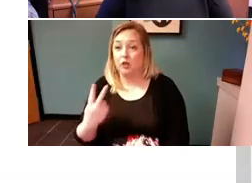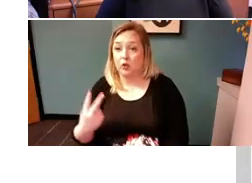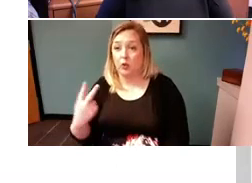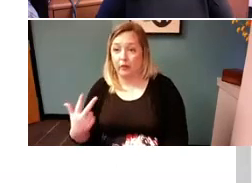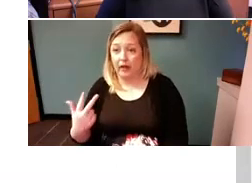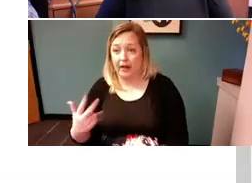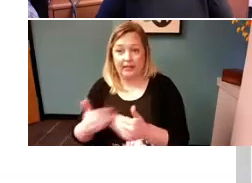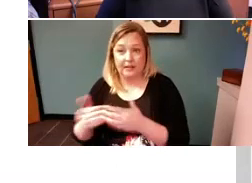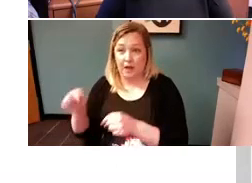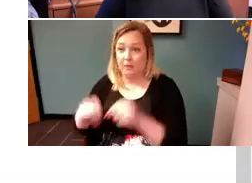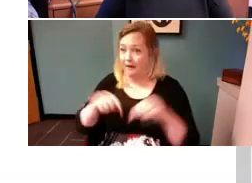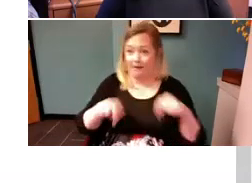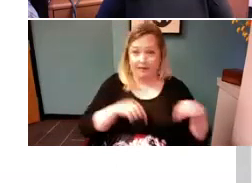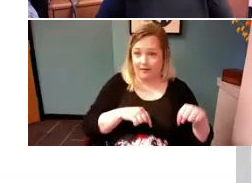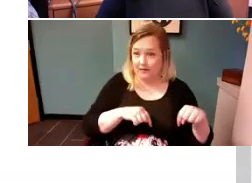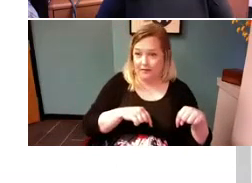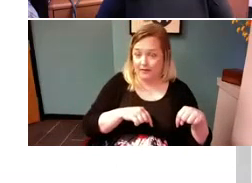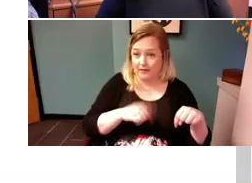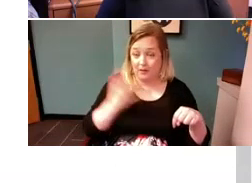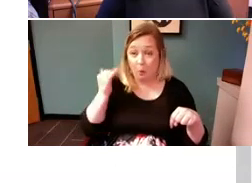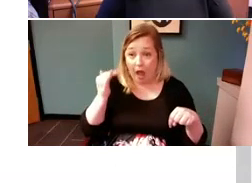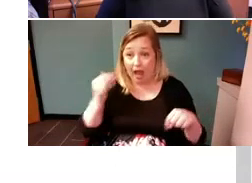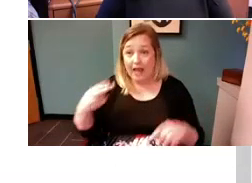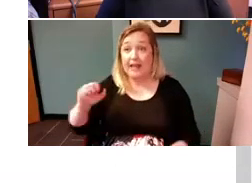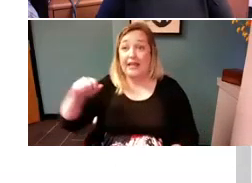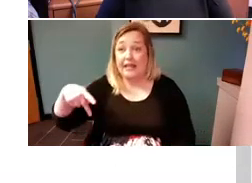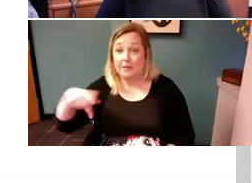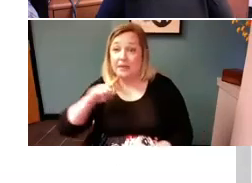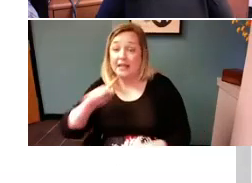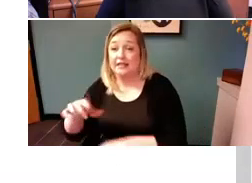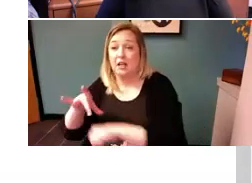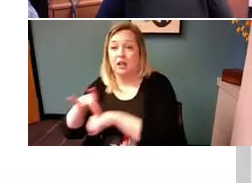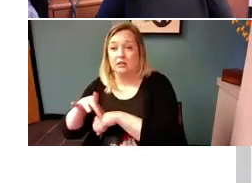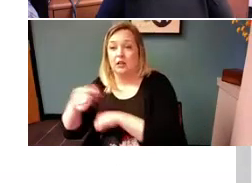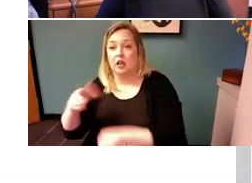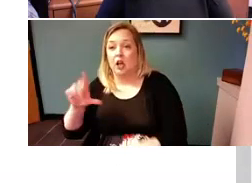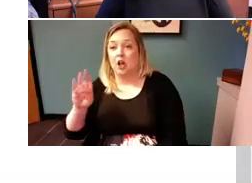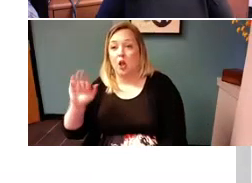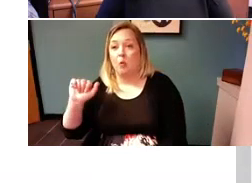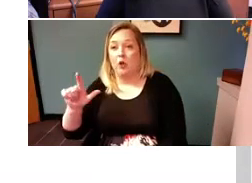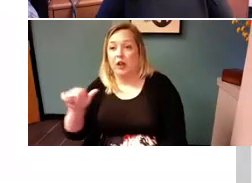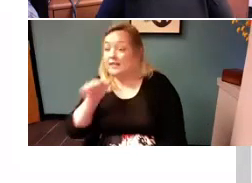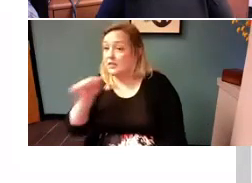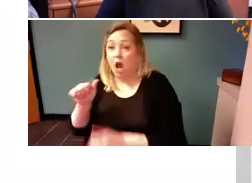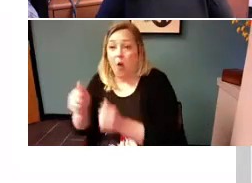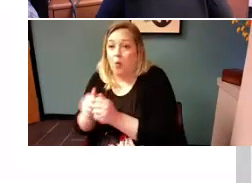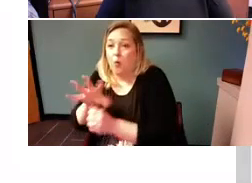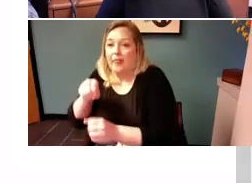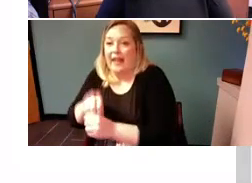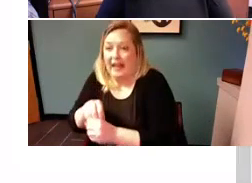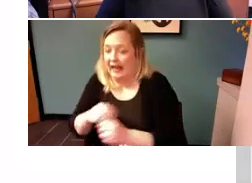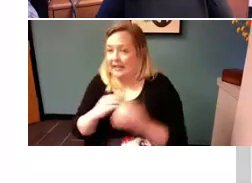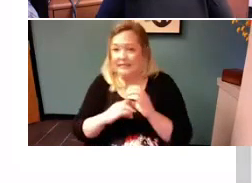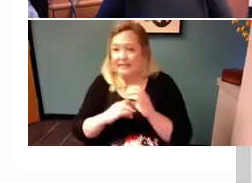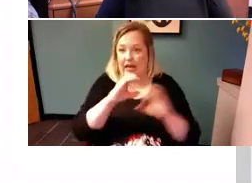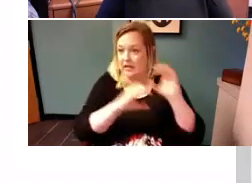Right? Because the heap memory is global, it is not within the stack. So does this global versus local thing for stack